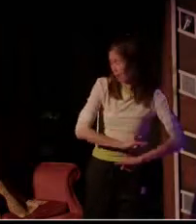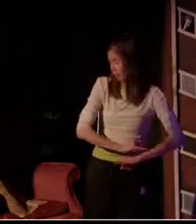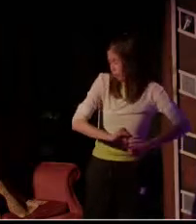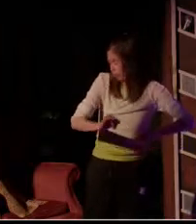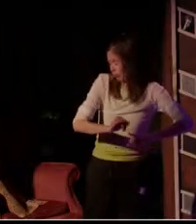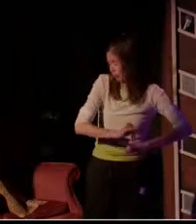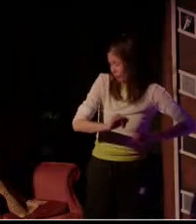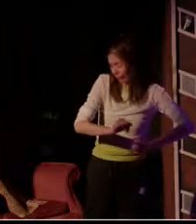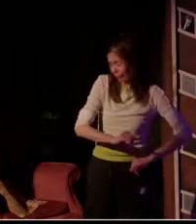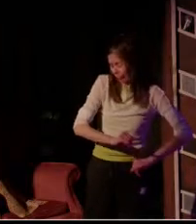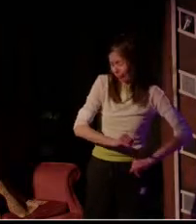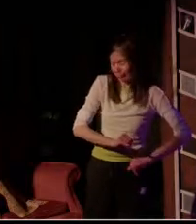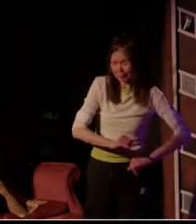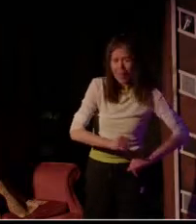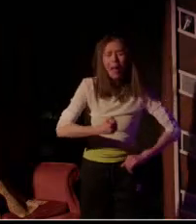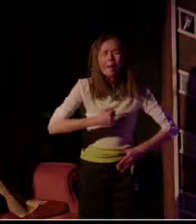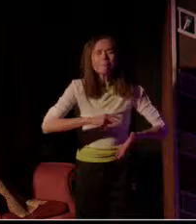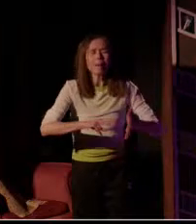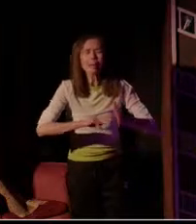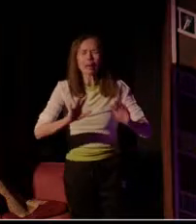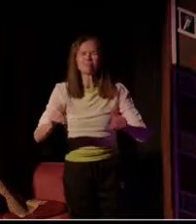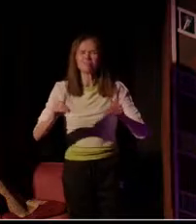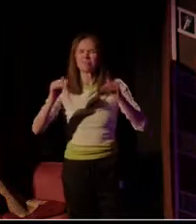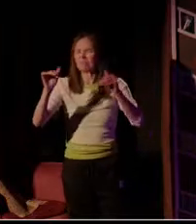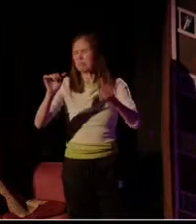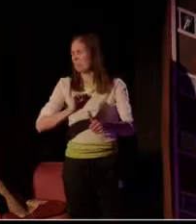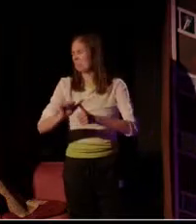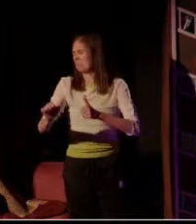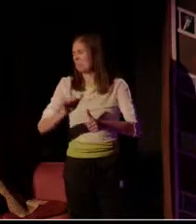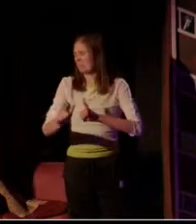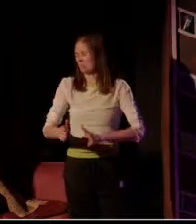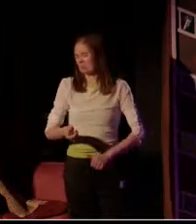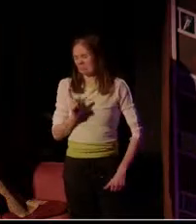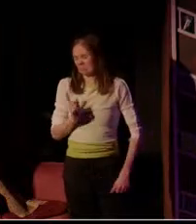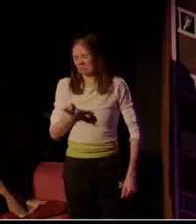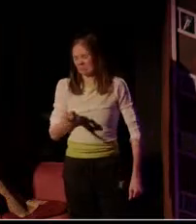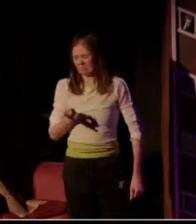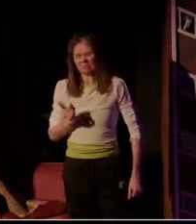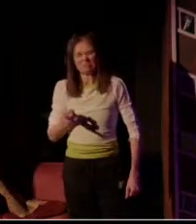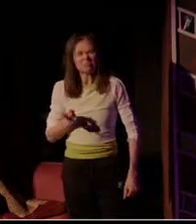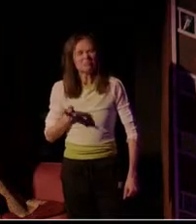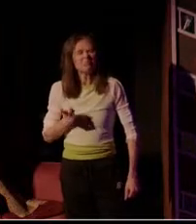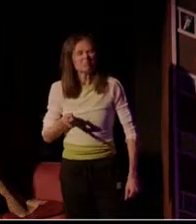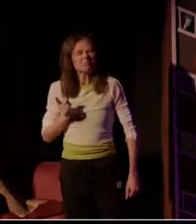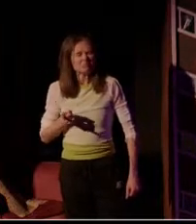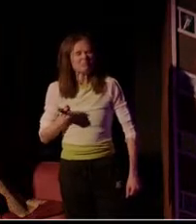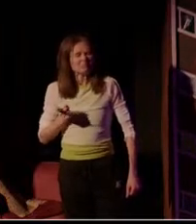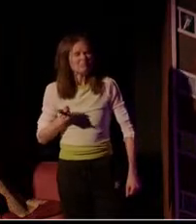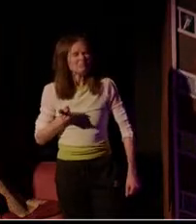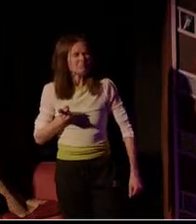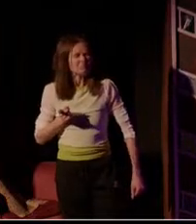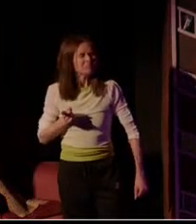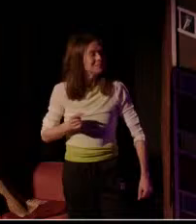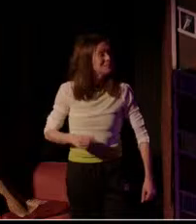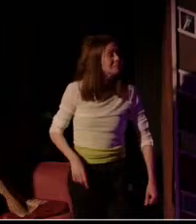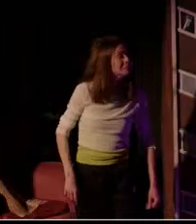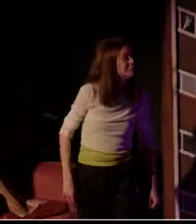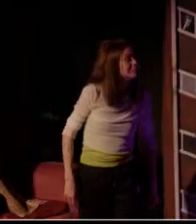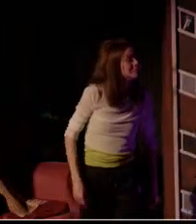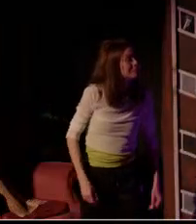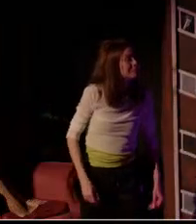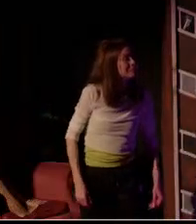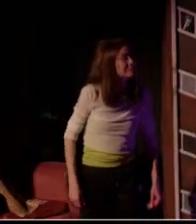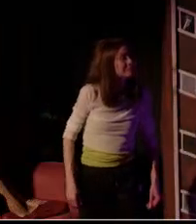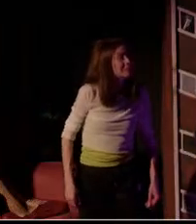for another. Nothing more stable than your anchors to hold you in a place where you loathe to be.